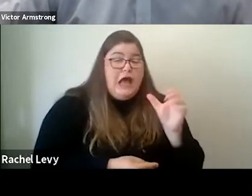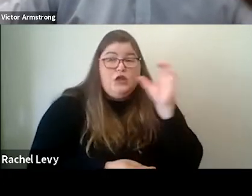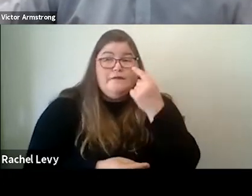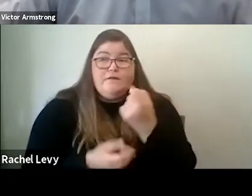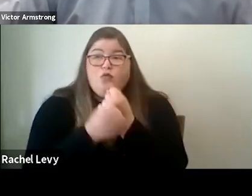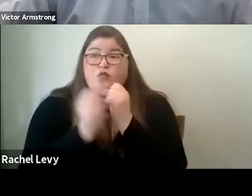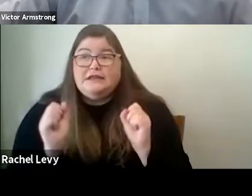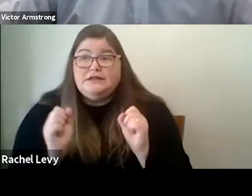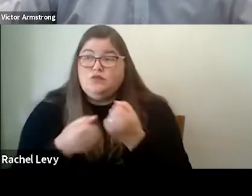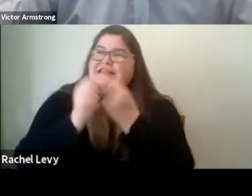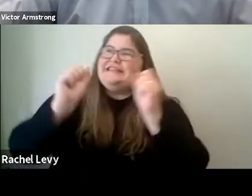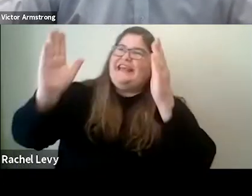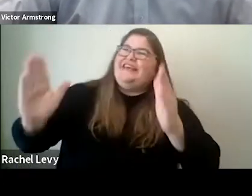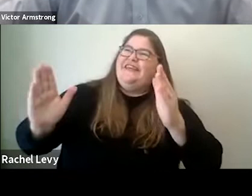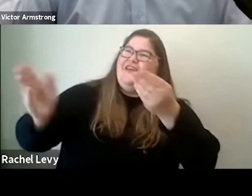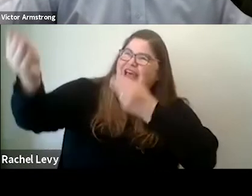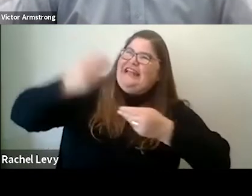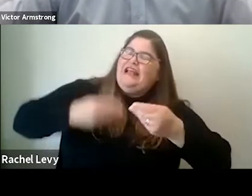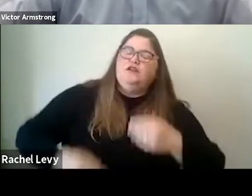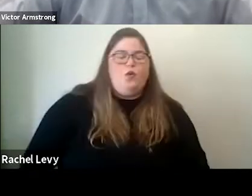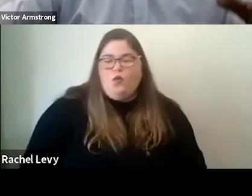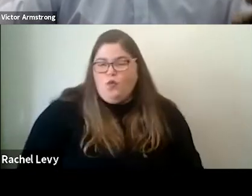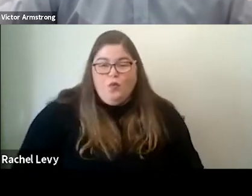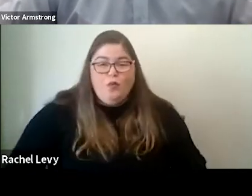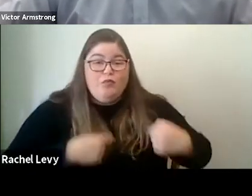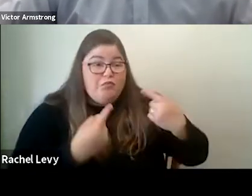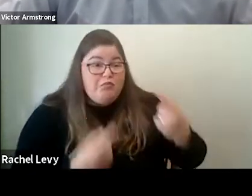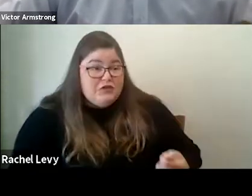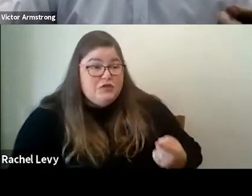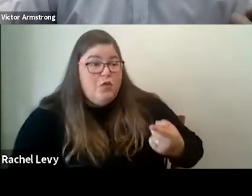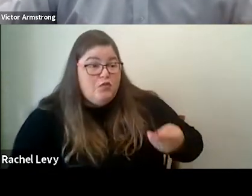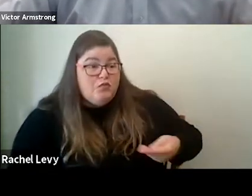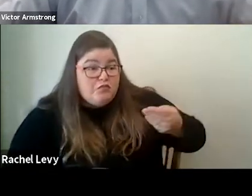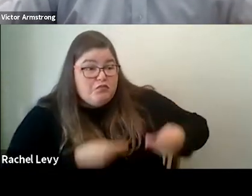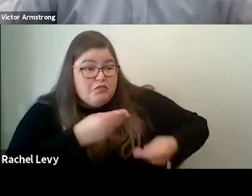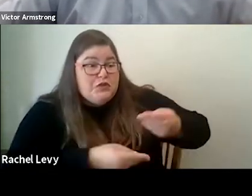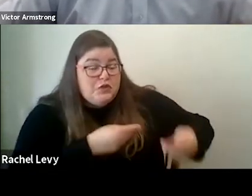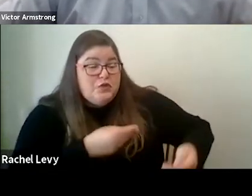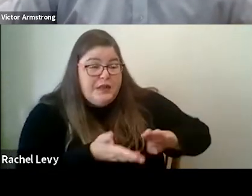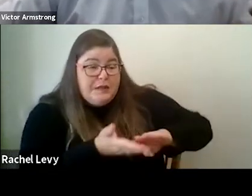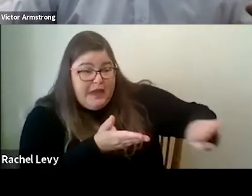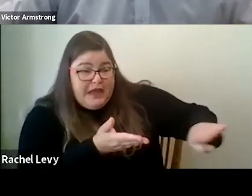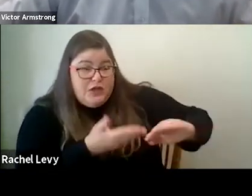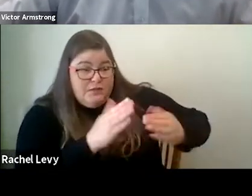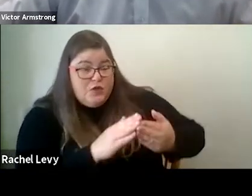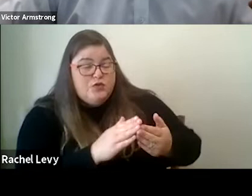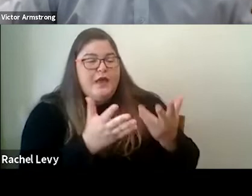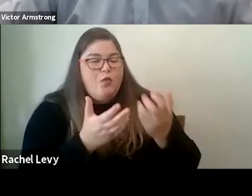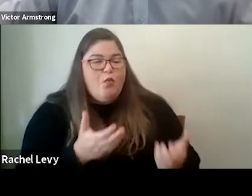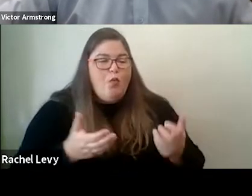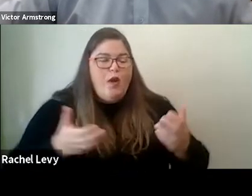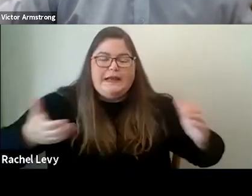for a savior, and not looking for a handout. Historically marginalized communities are looking for a collaborative partner who will